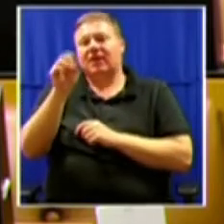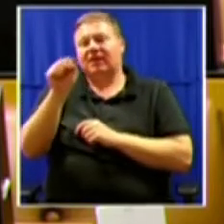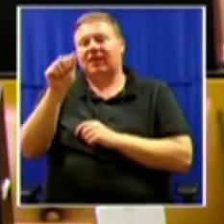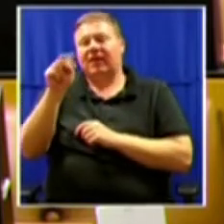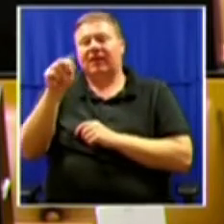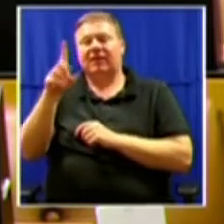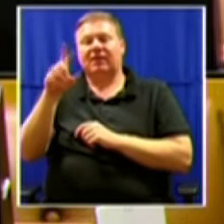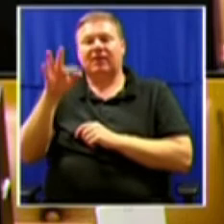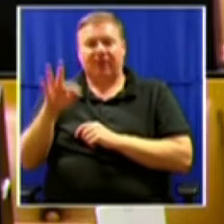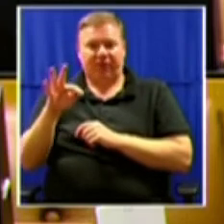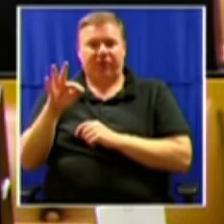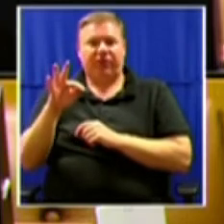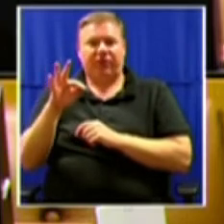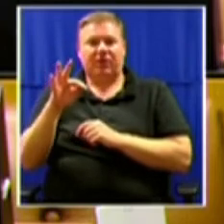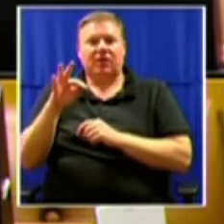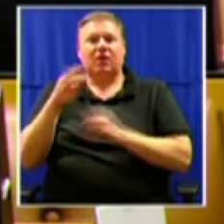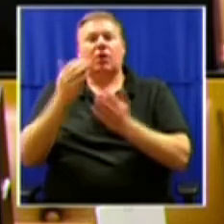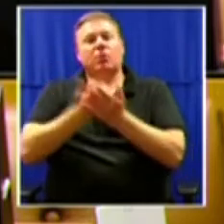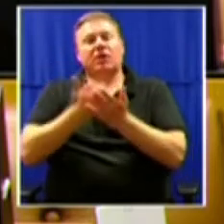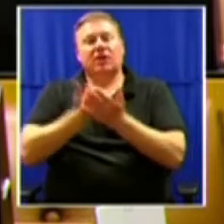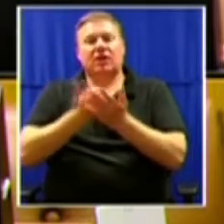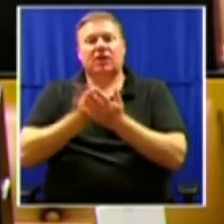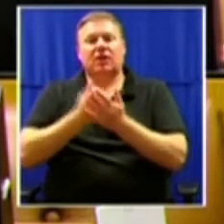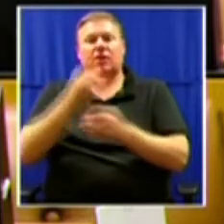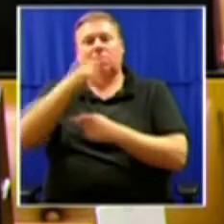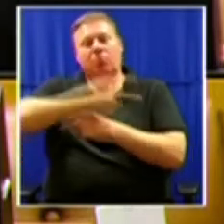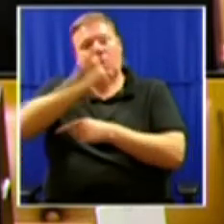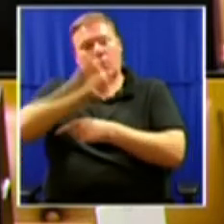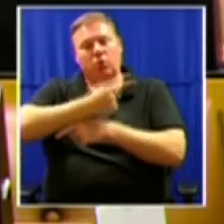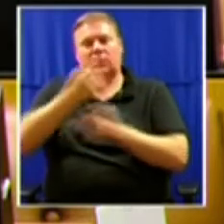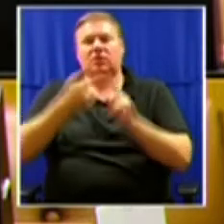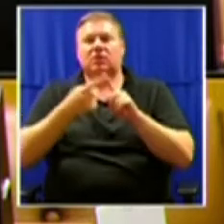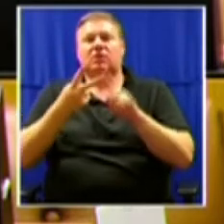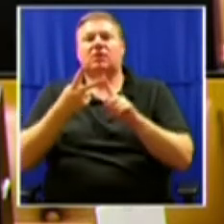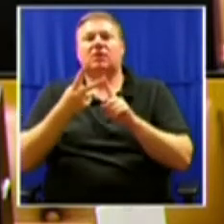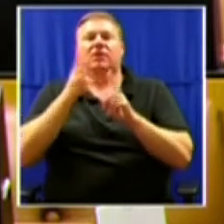2 recent visits by the national media as well as the